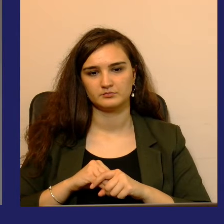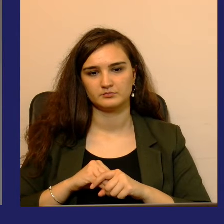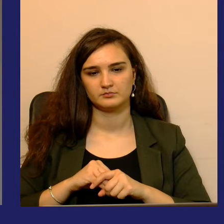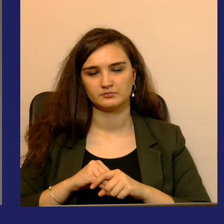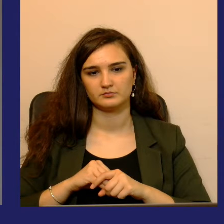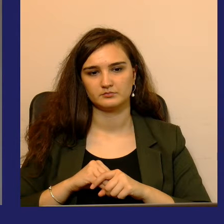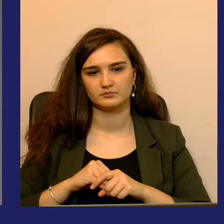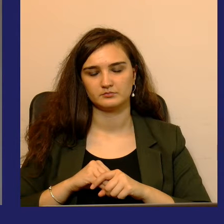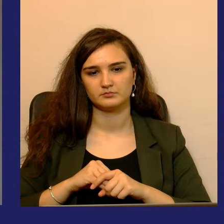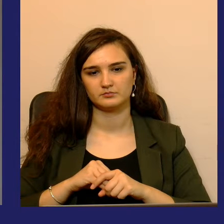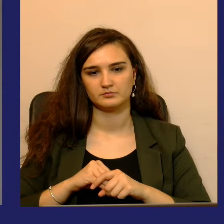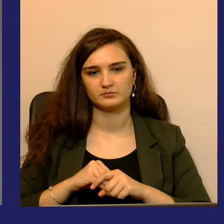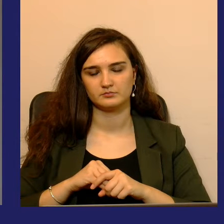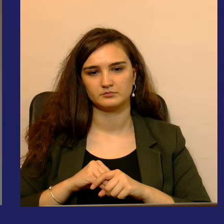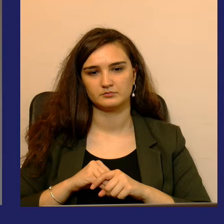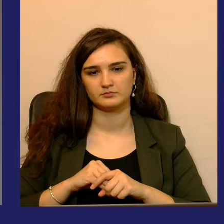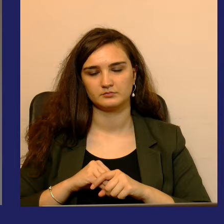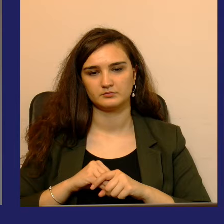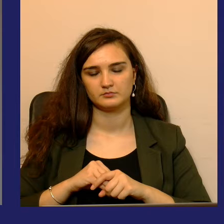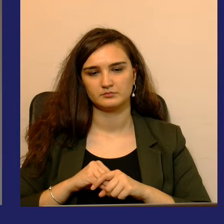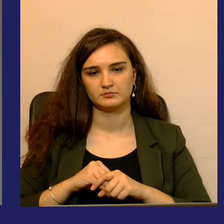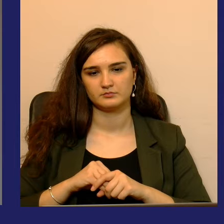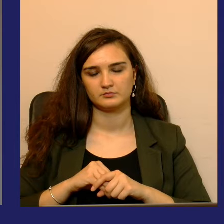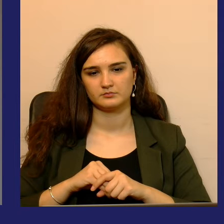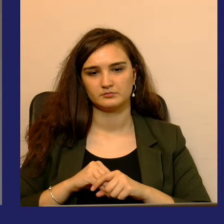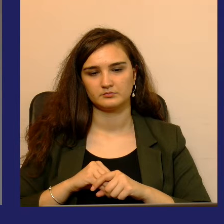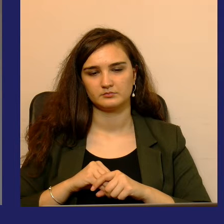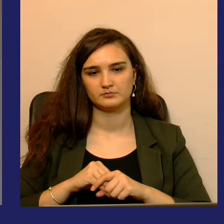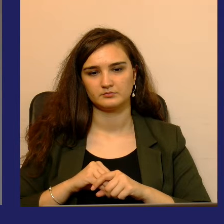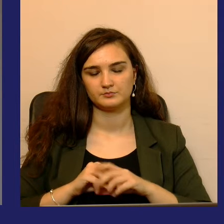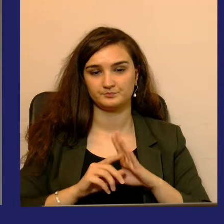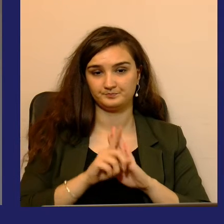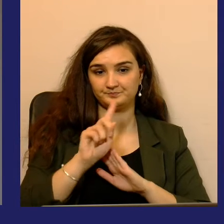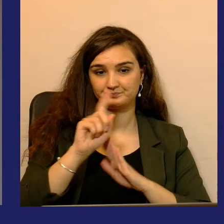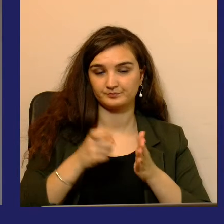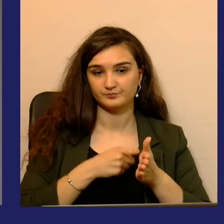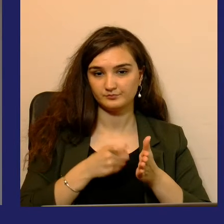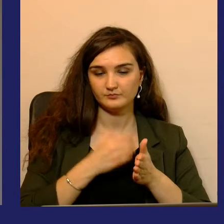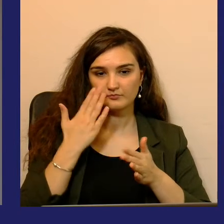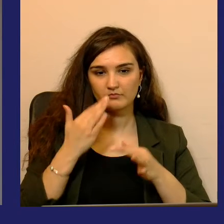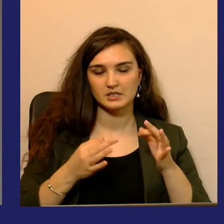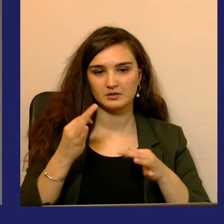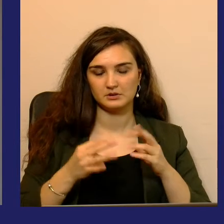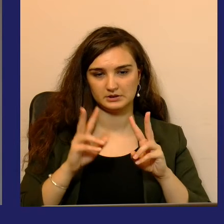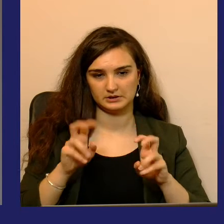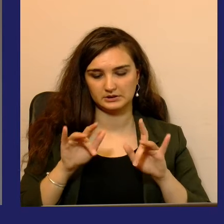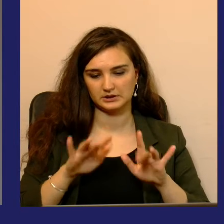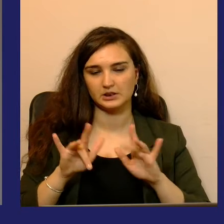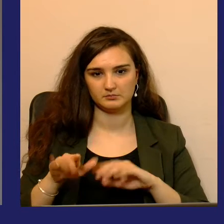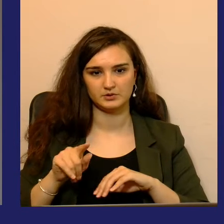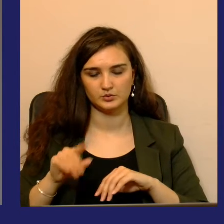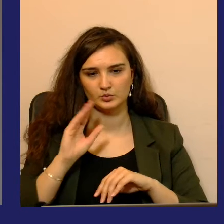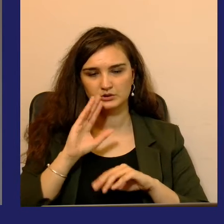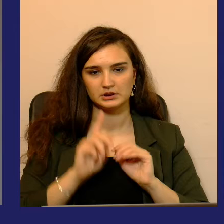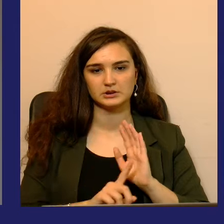criminal investigation is started about vote buying or abuse of state resources in the elections, once the election's over, it's often just